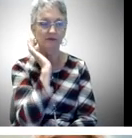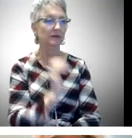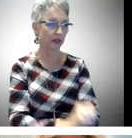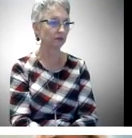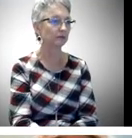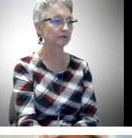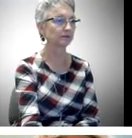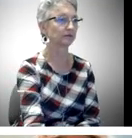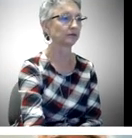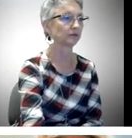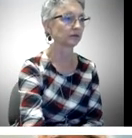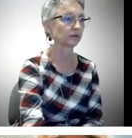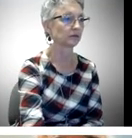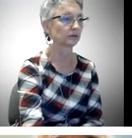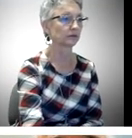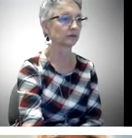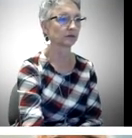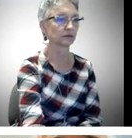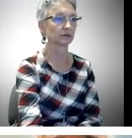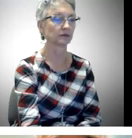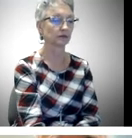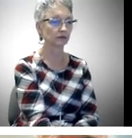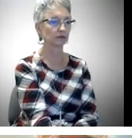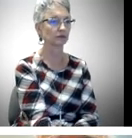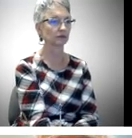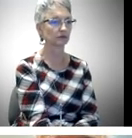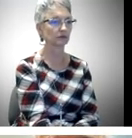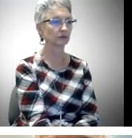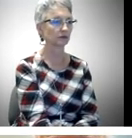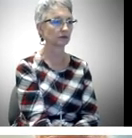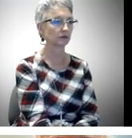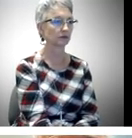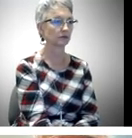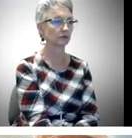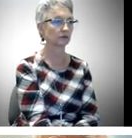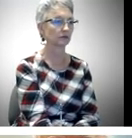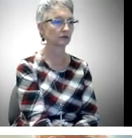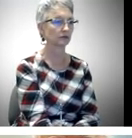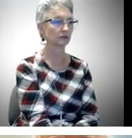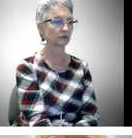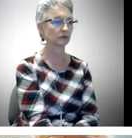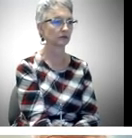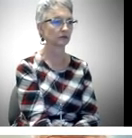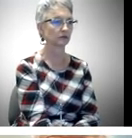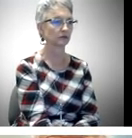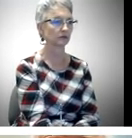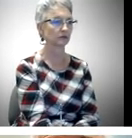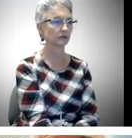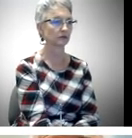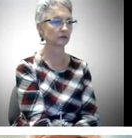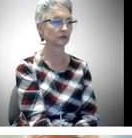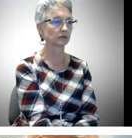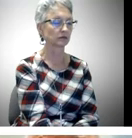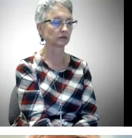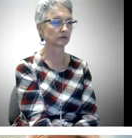problem. A person can rely on the original or a copy of the supported decision-making agreement.